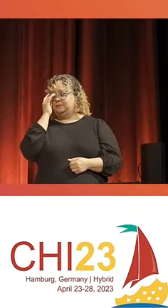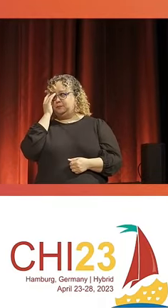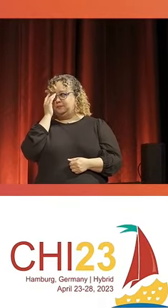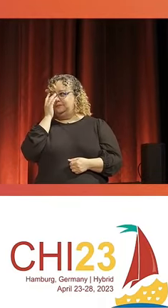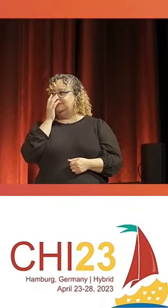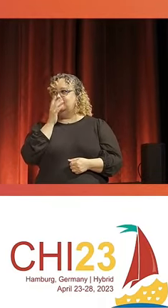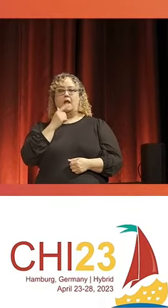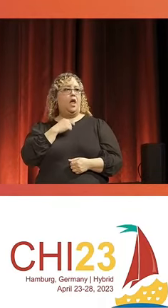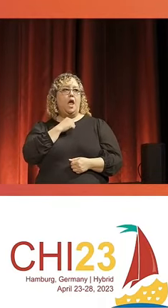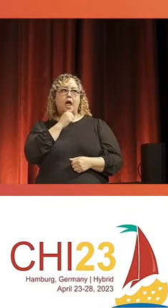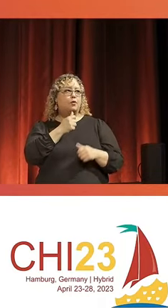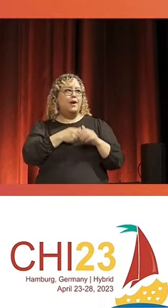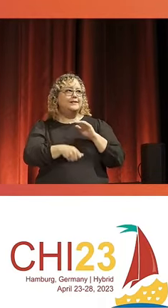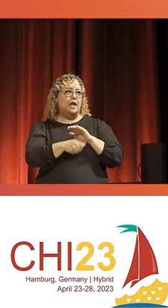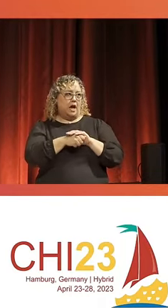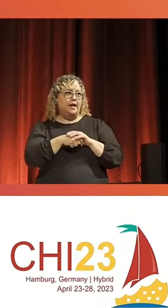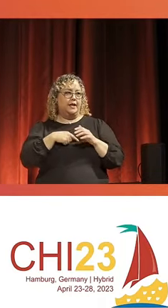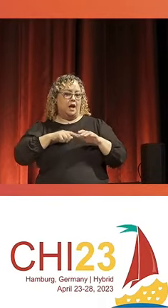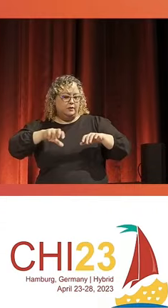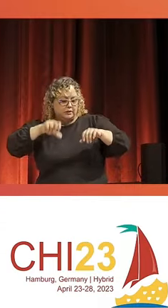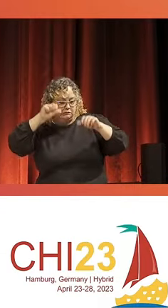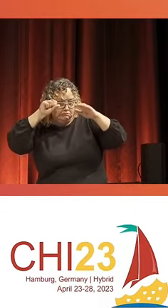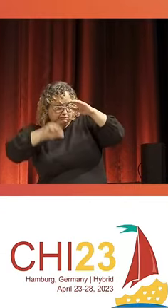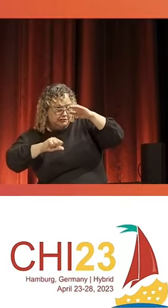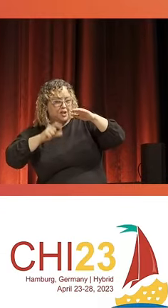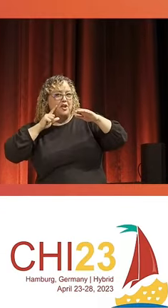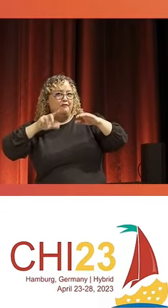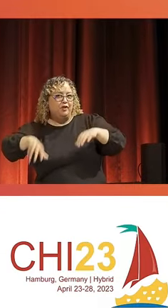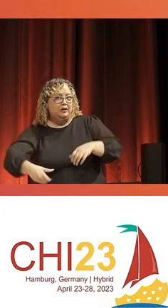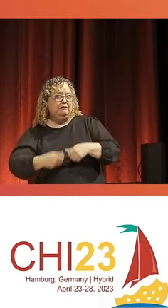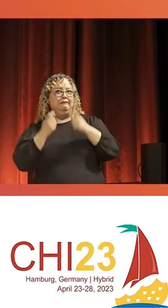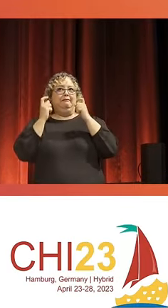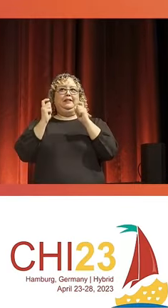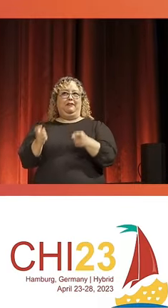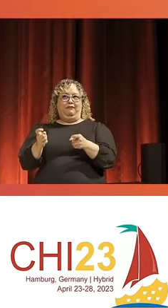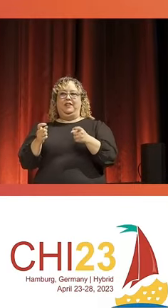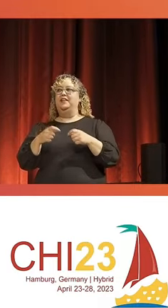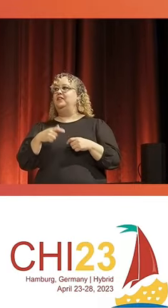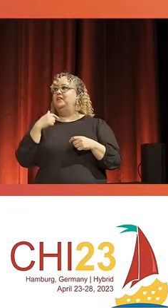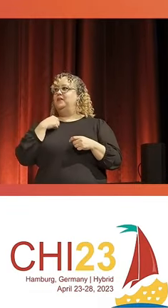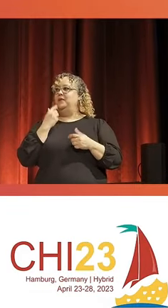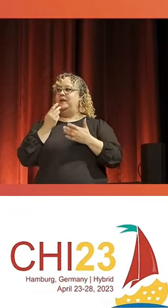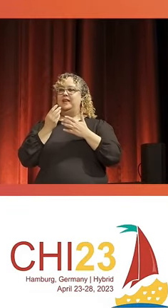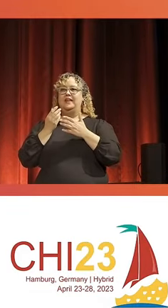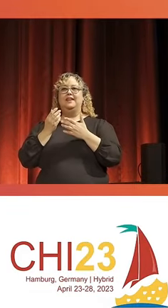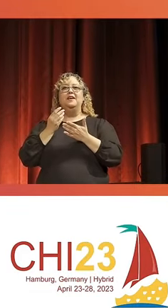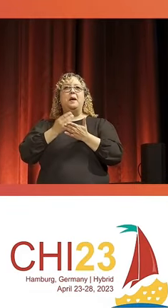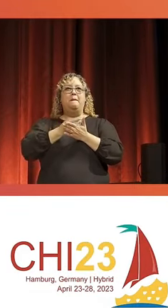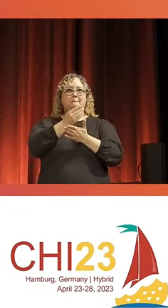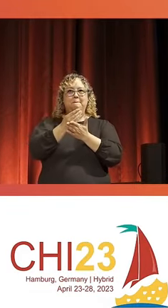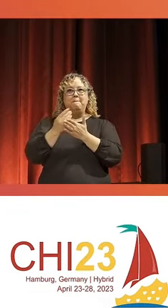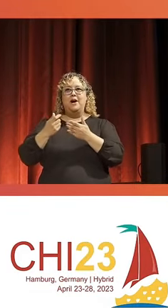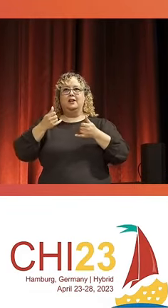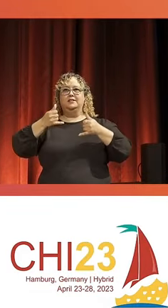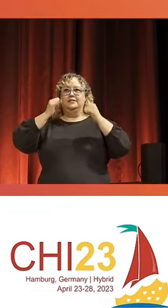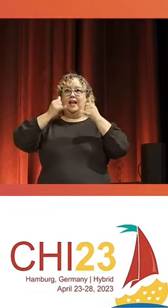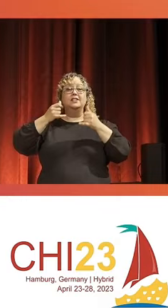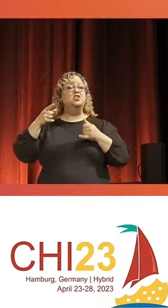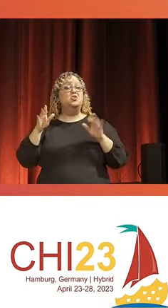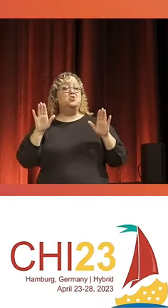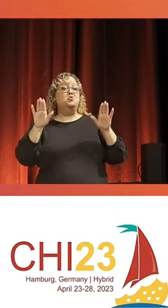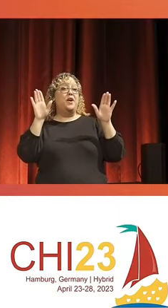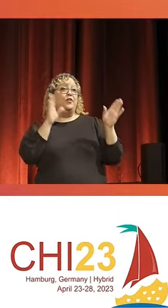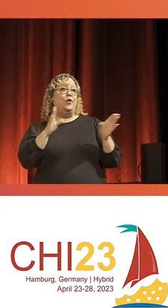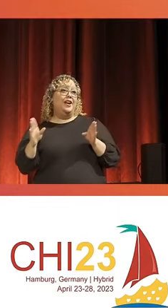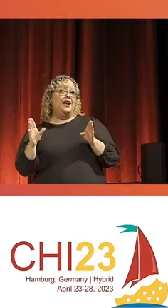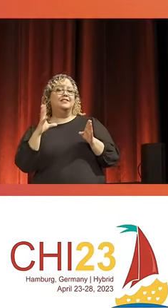I wasn't hiding, I was going for a present. So we got you these steins because on top of being great organizers, your